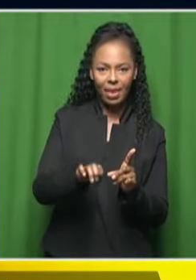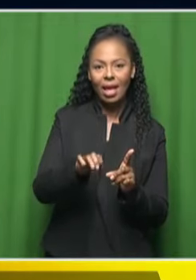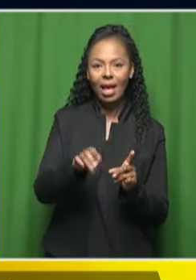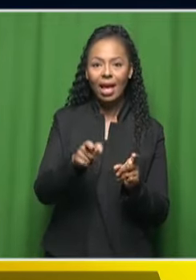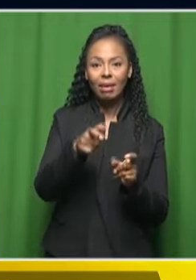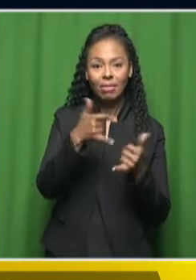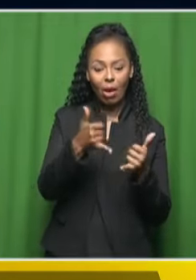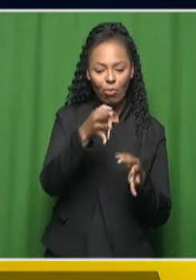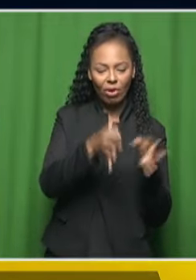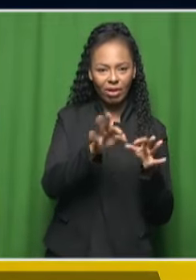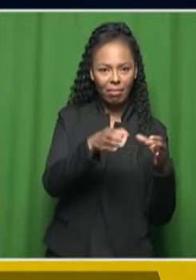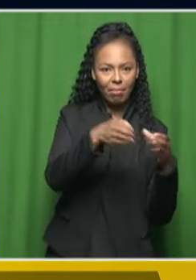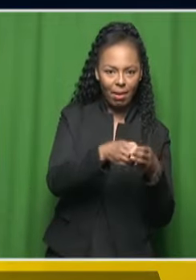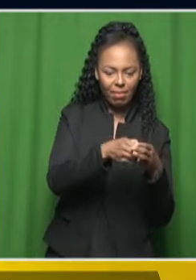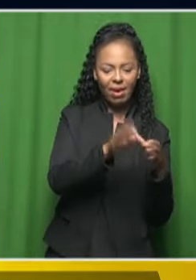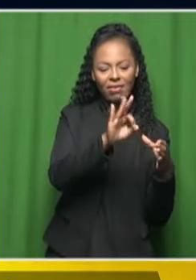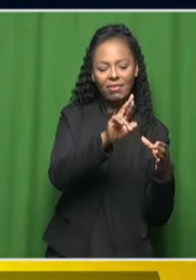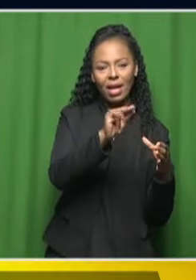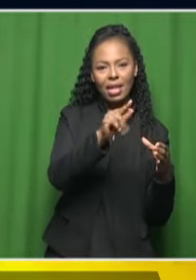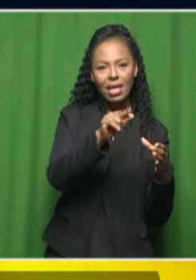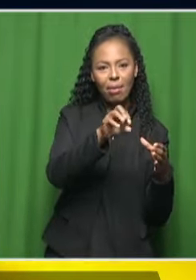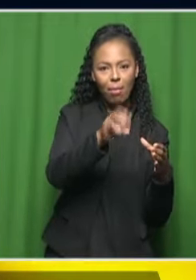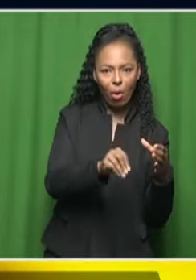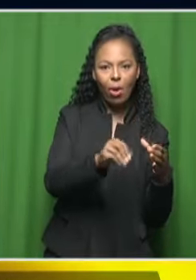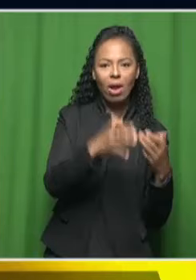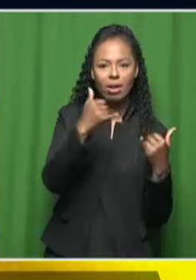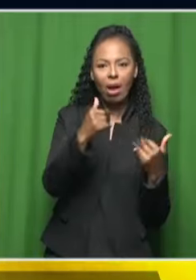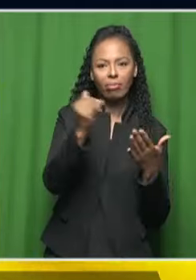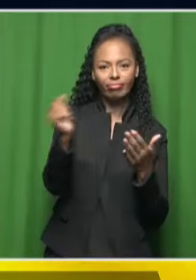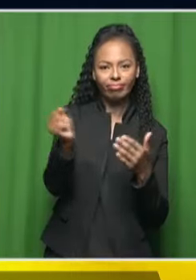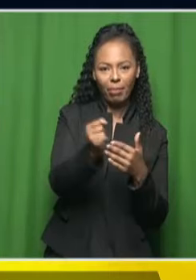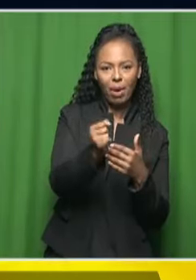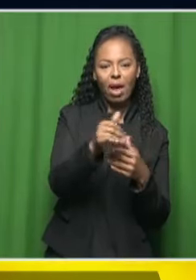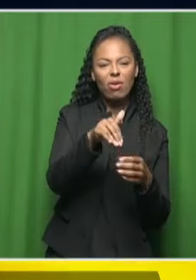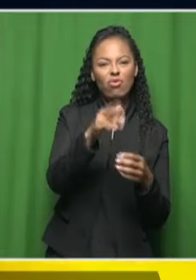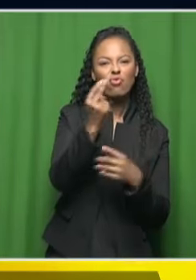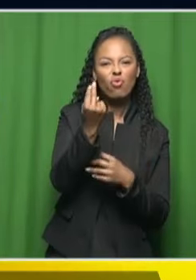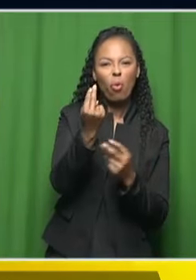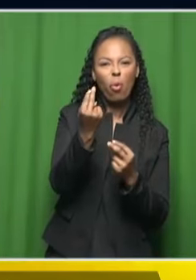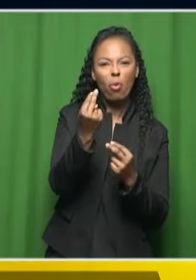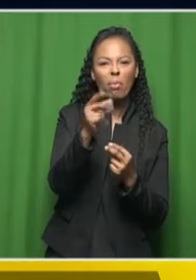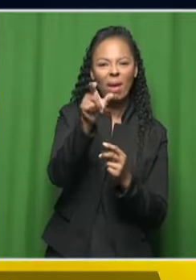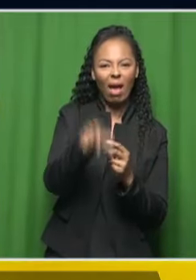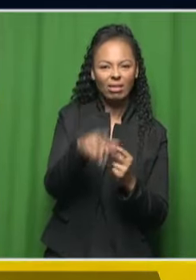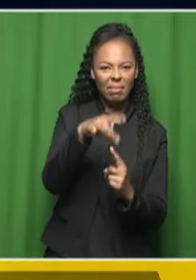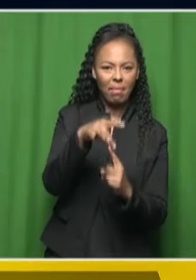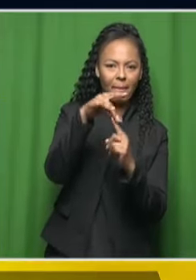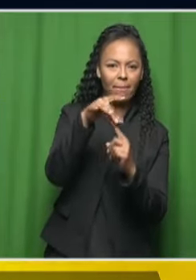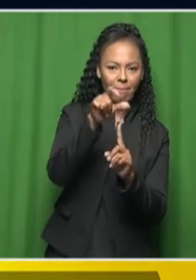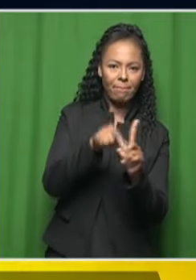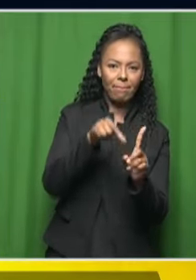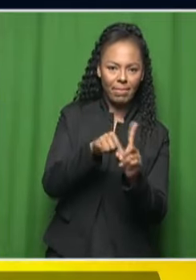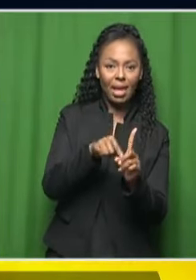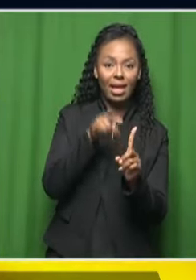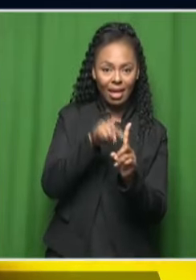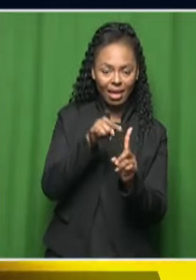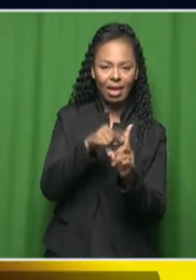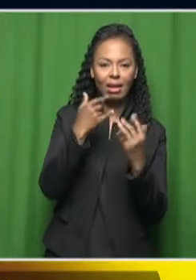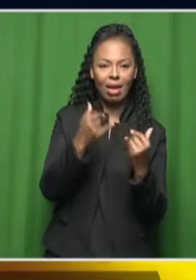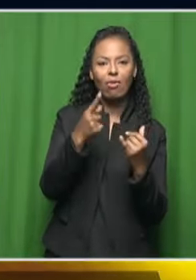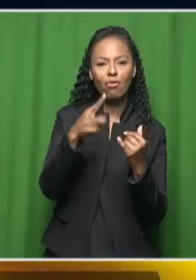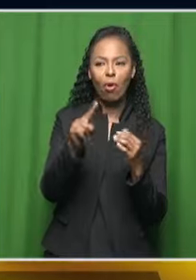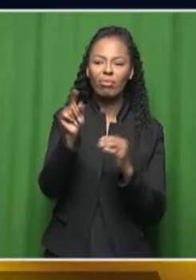FRELIMO, has fielded a new candidate in Daniel Chapo. Ossufo Momade is the presidential candidate for the